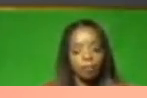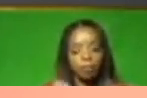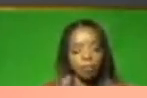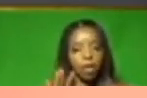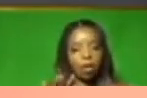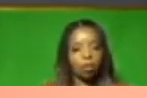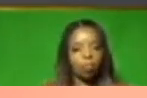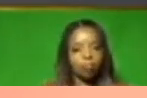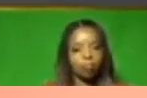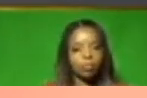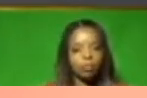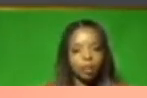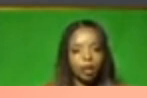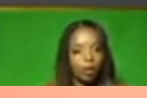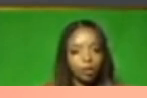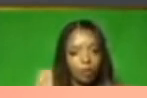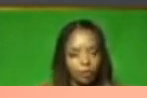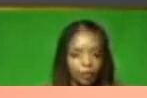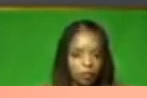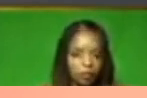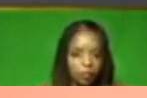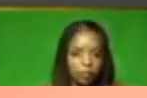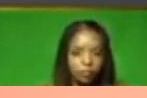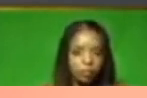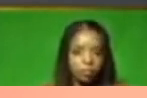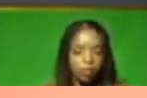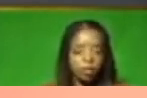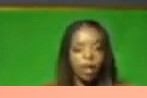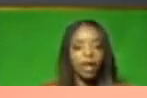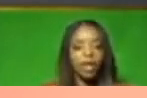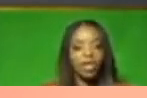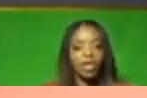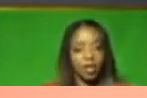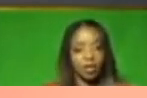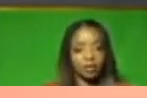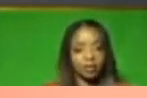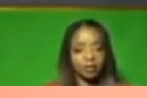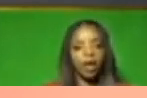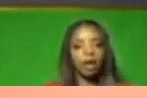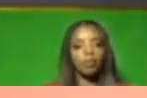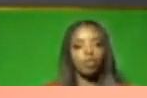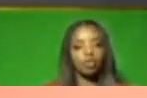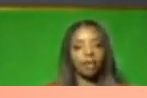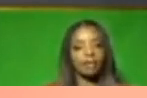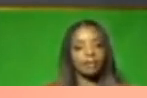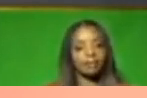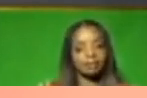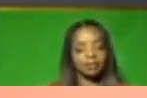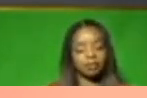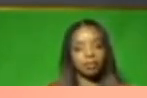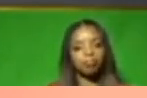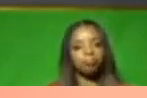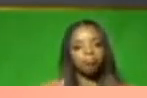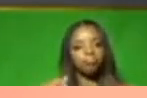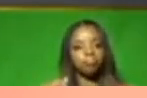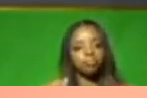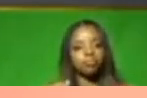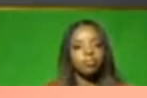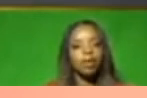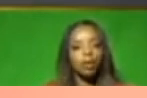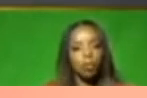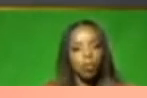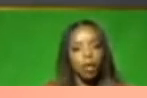Fundamental to the approach of this presidency is to draw on the expertise, the experience,